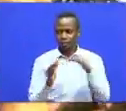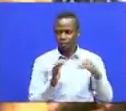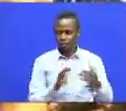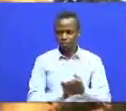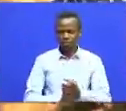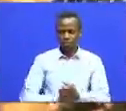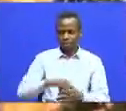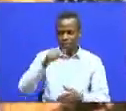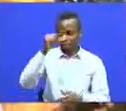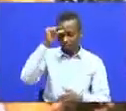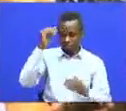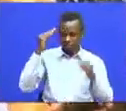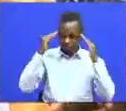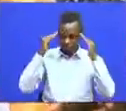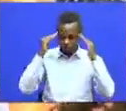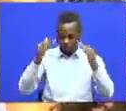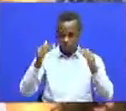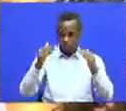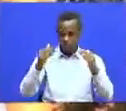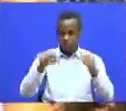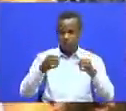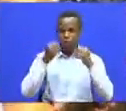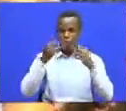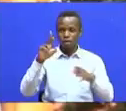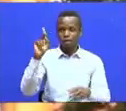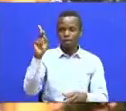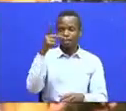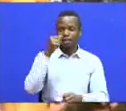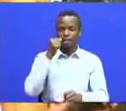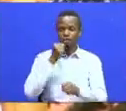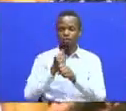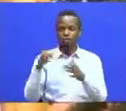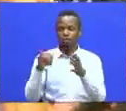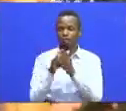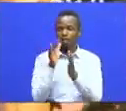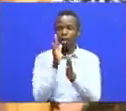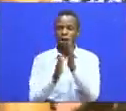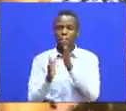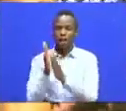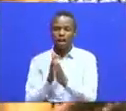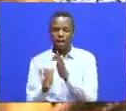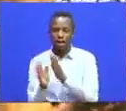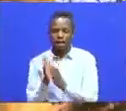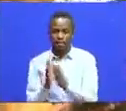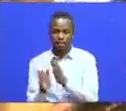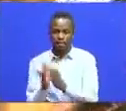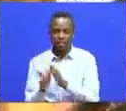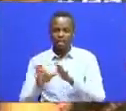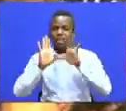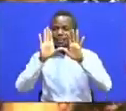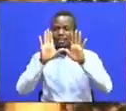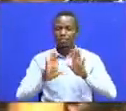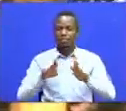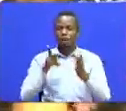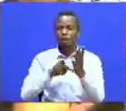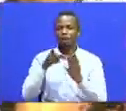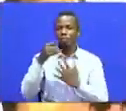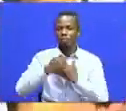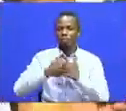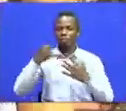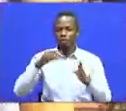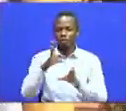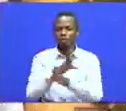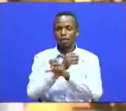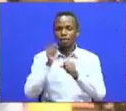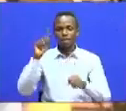we support very much what Kenya is doing in this regard. It's a very important project for the president, but